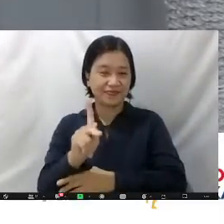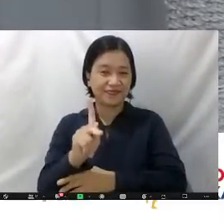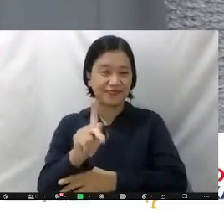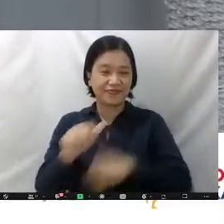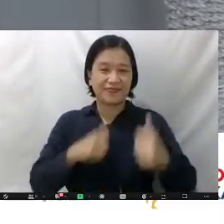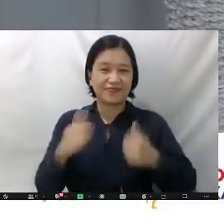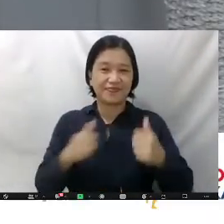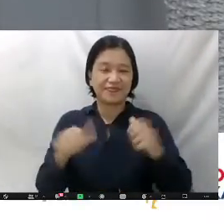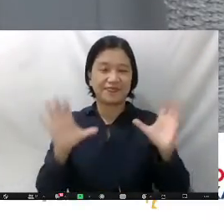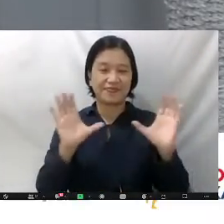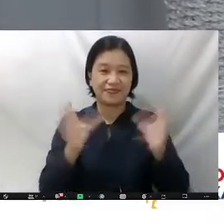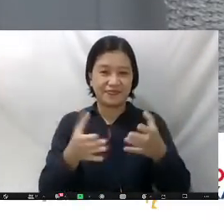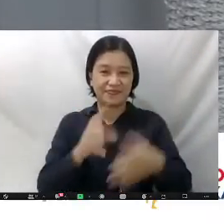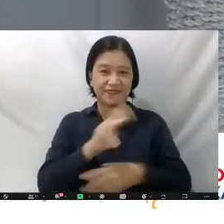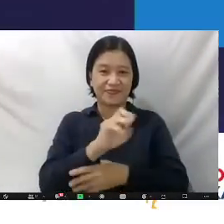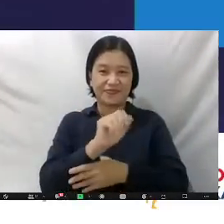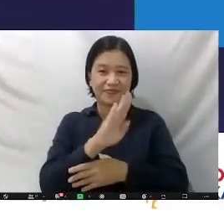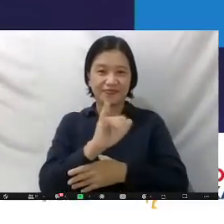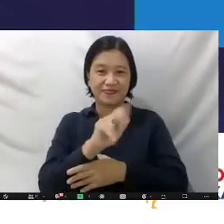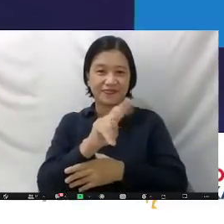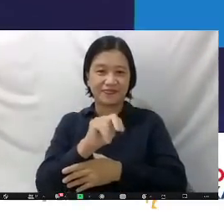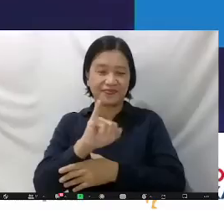High School Division of Davao de Oro.